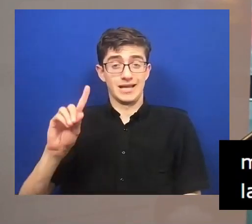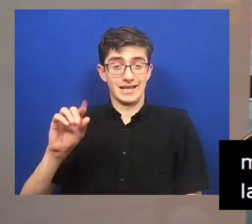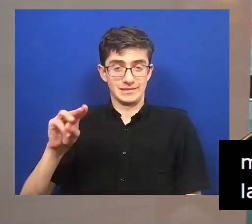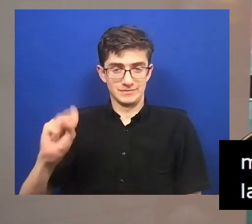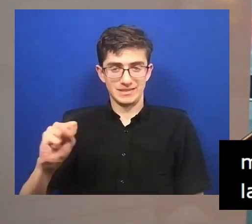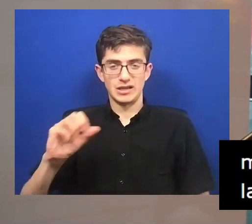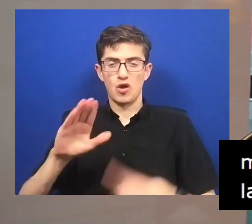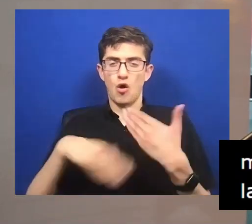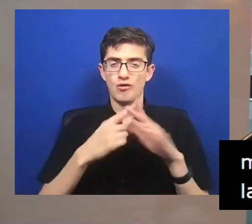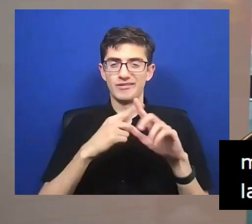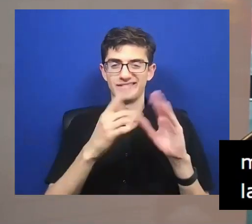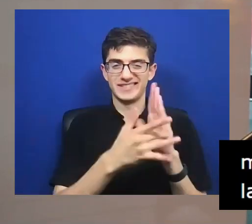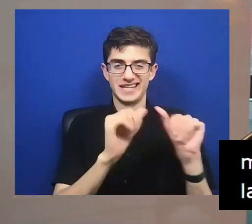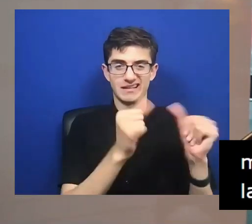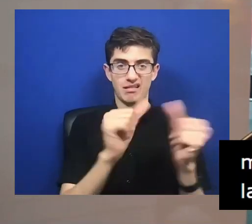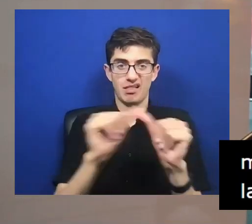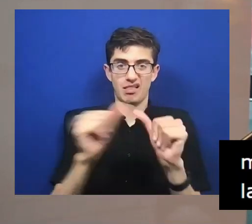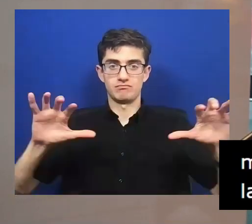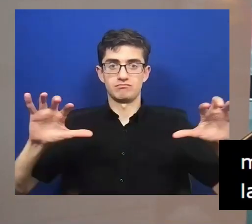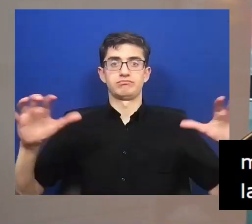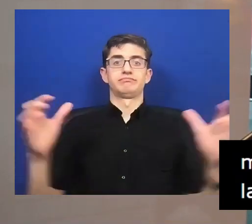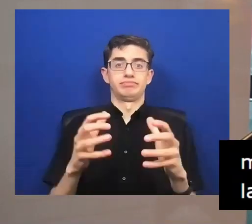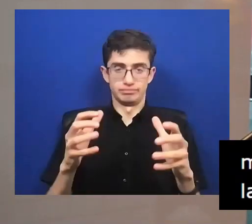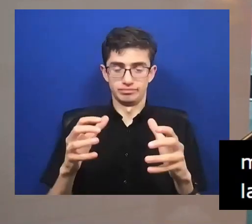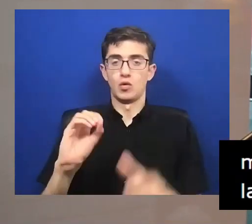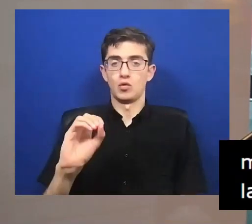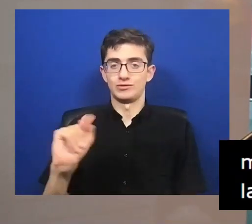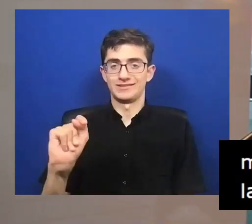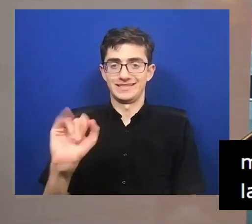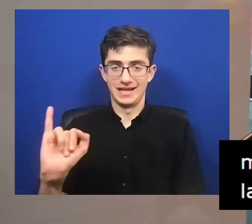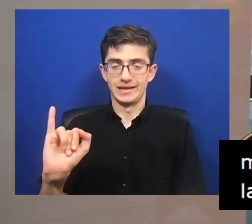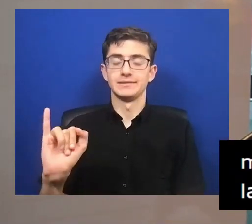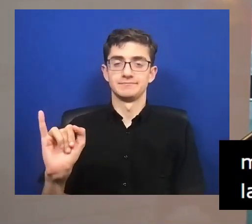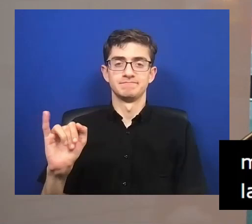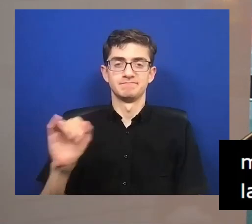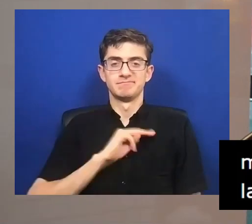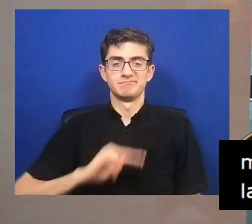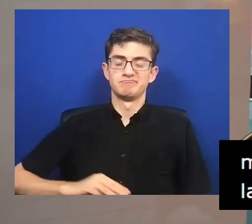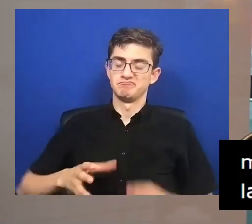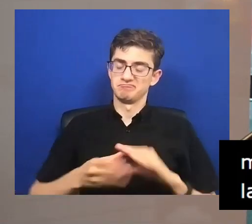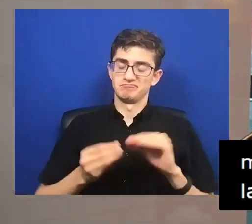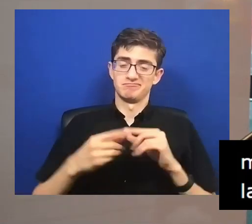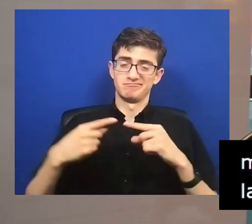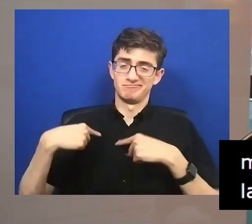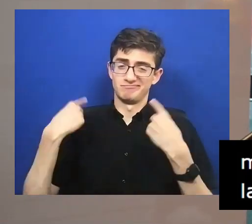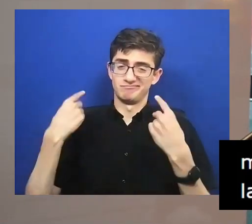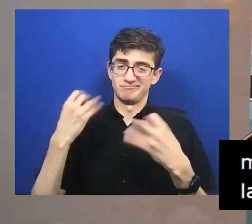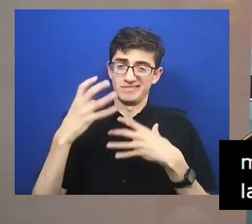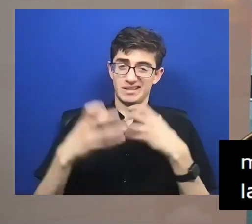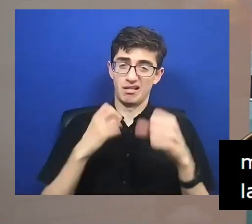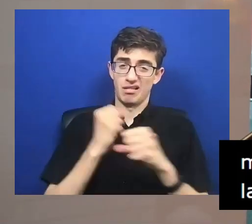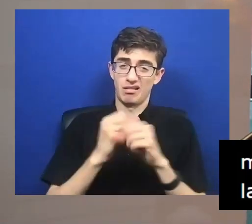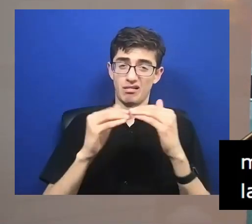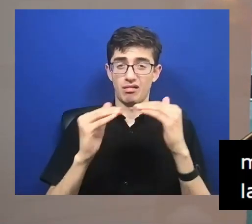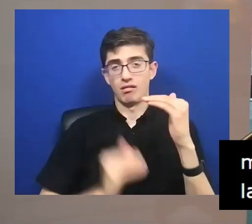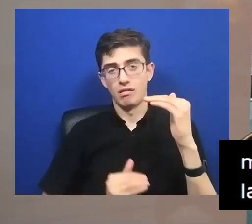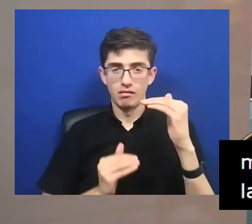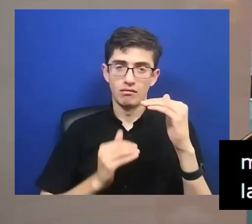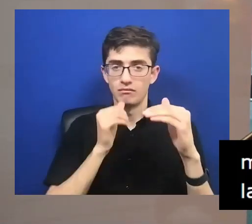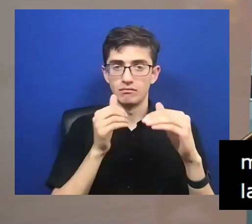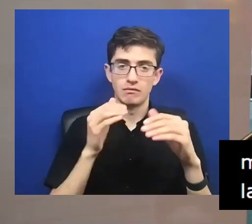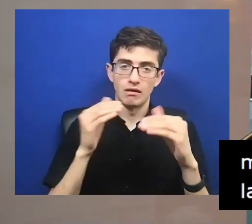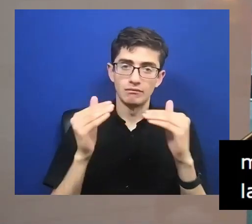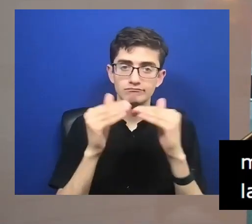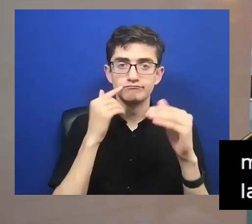2022, he declared a bold new vision for ending the decades-long digital divide. one that meets historically underserved New